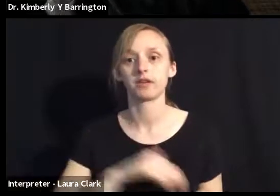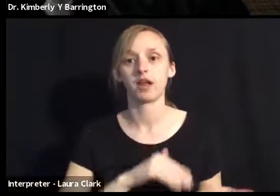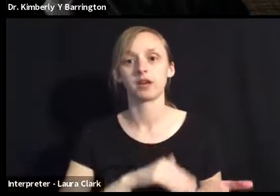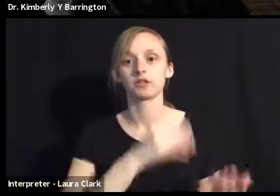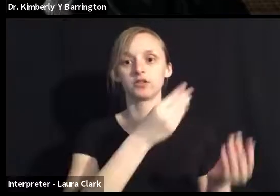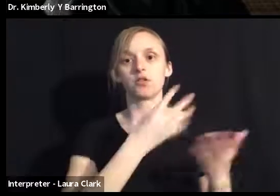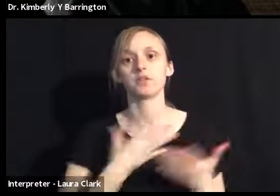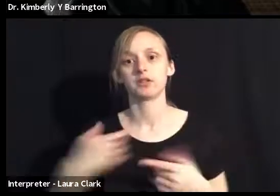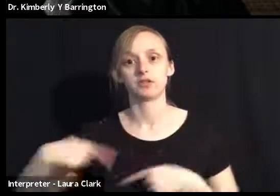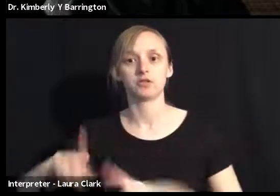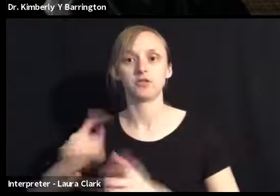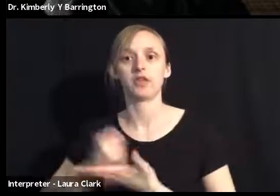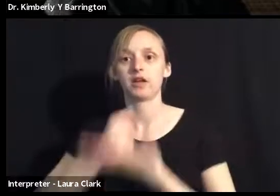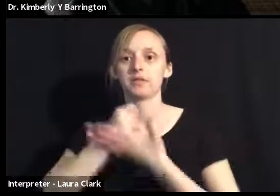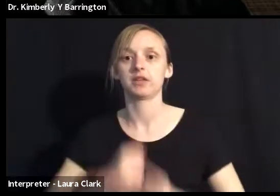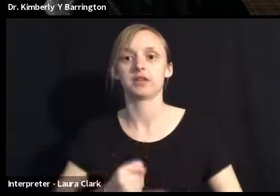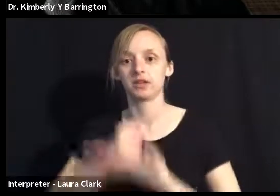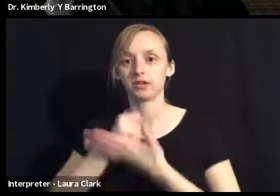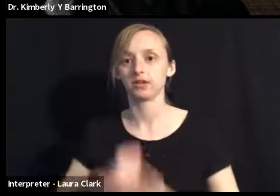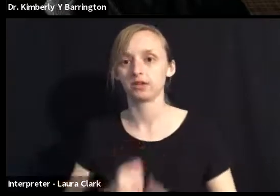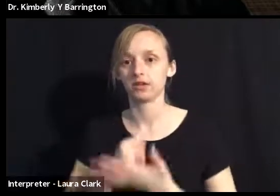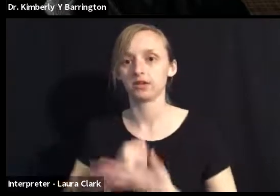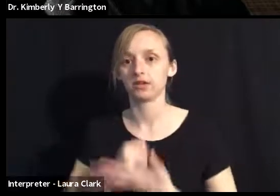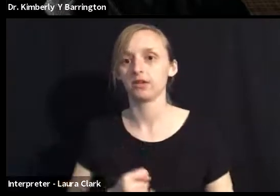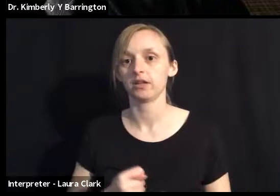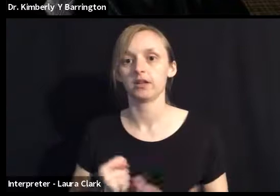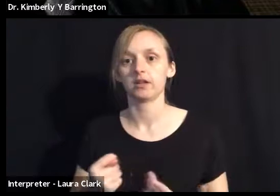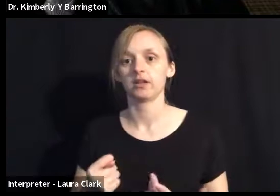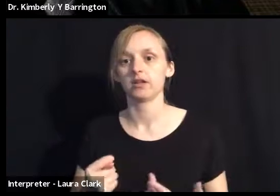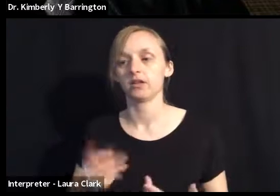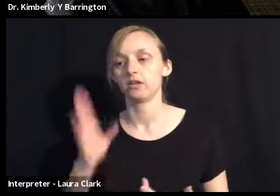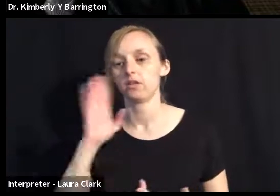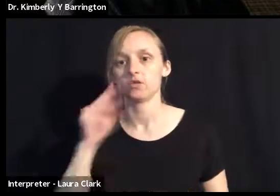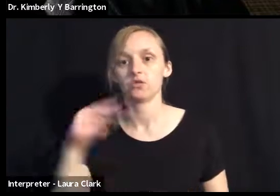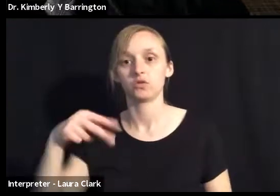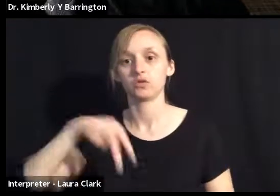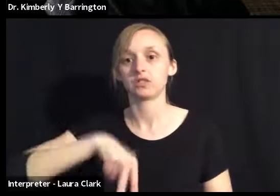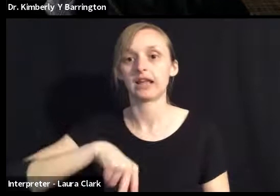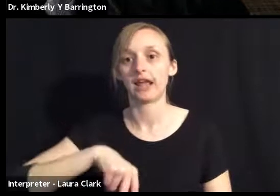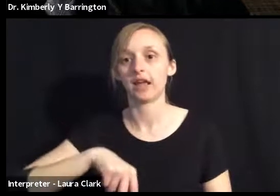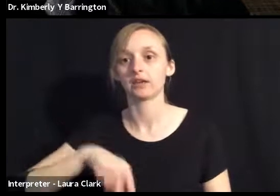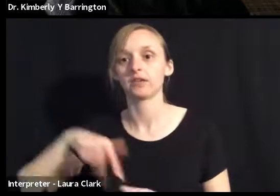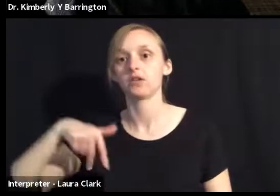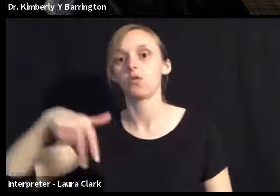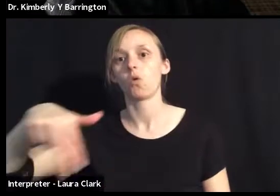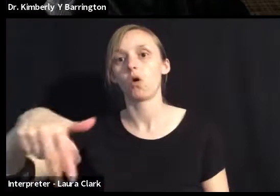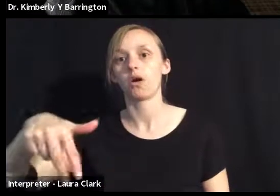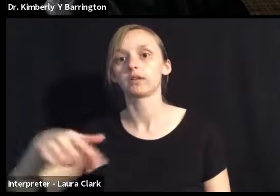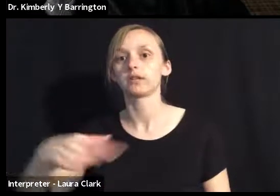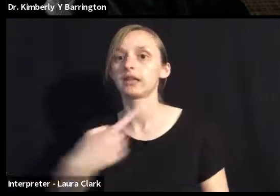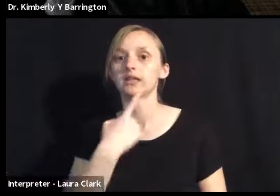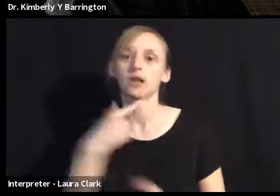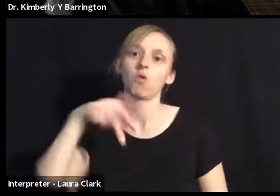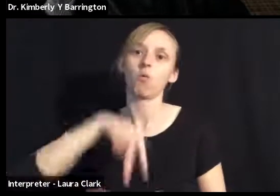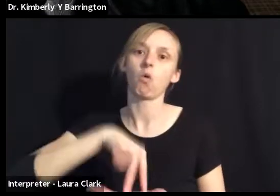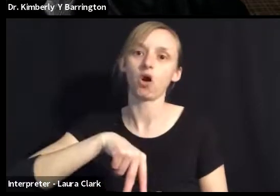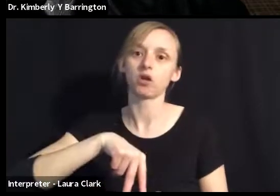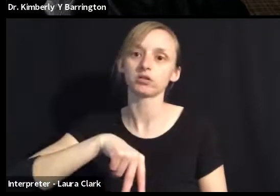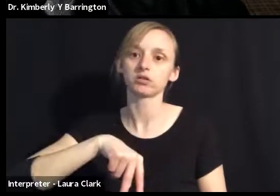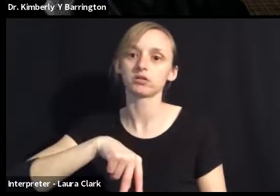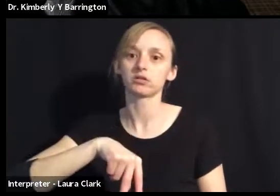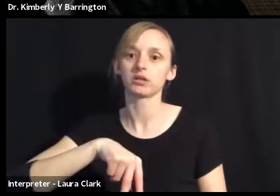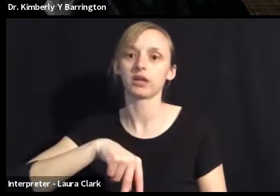therapist, they said, well, we don't know when you'll be able to really stand. Now, they said walk. They don't know at all. But they said stand